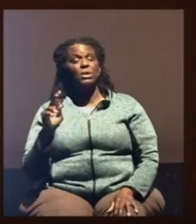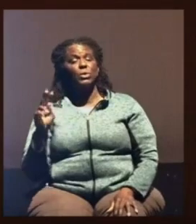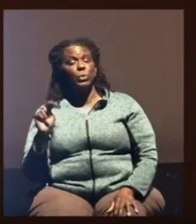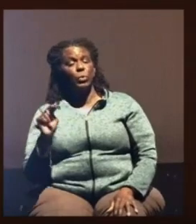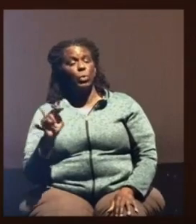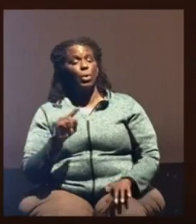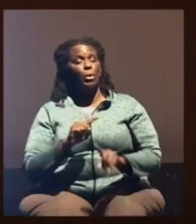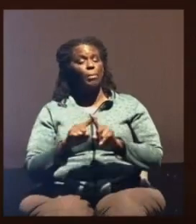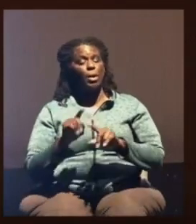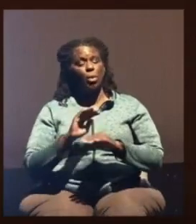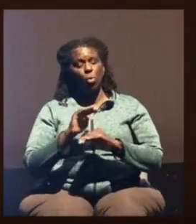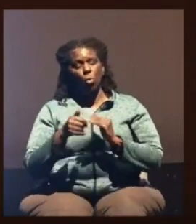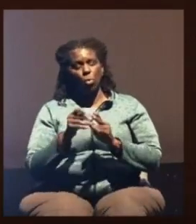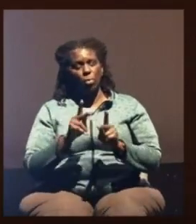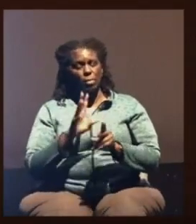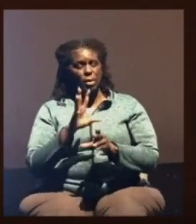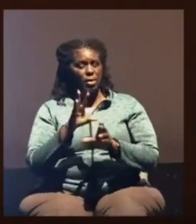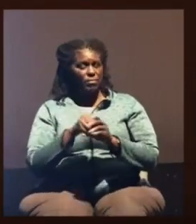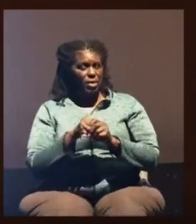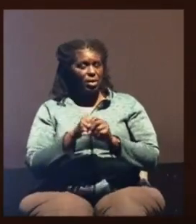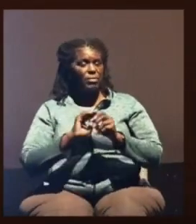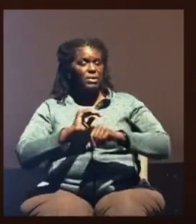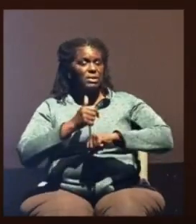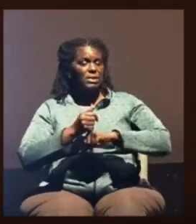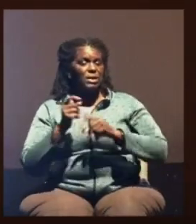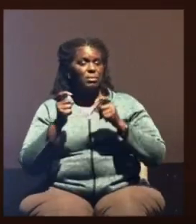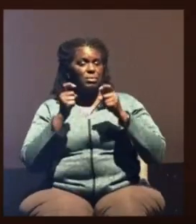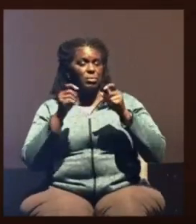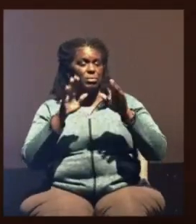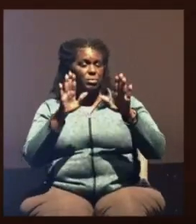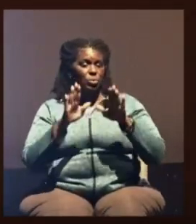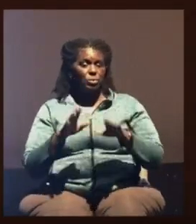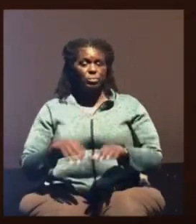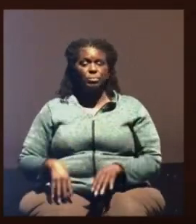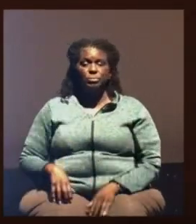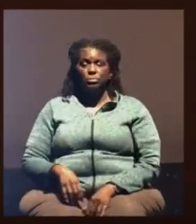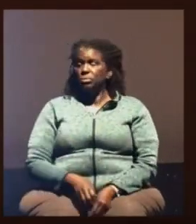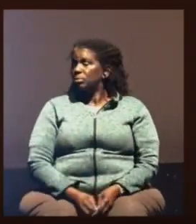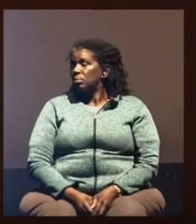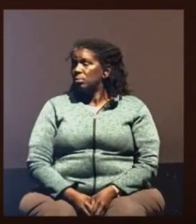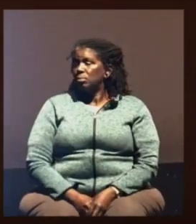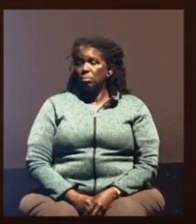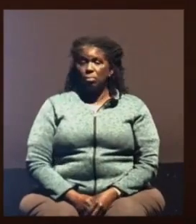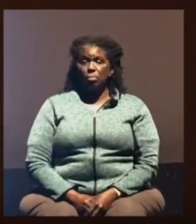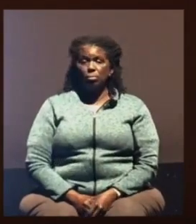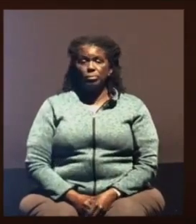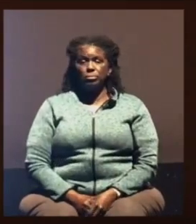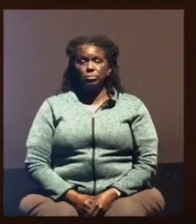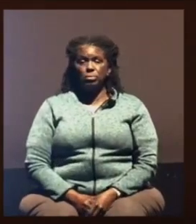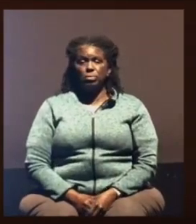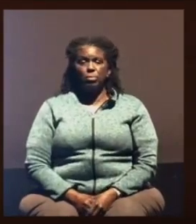involved in this fabulous ceremony. It really was wonderful. So congratulations. So I'm going to go get the clock going. Yes.